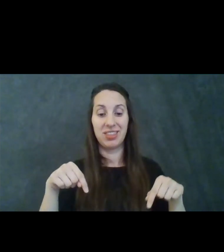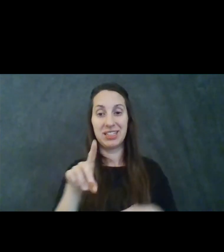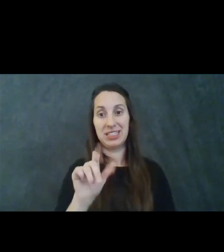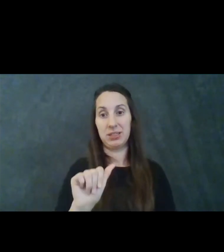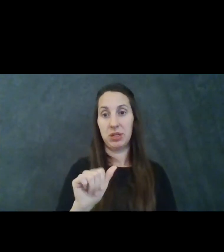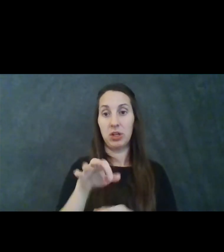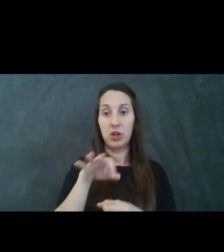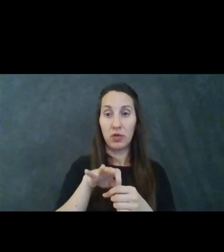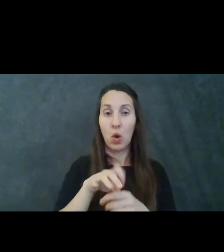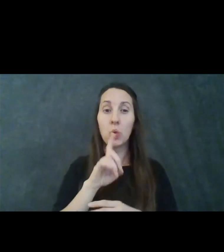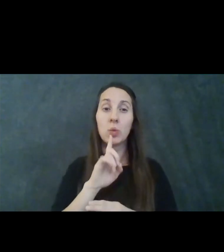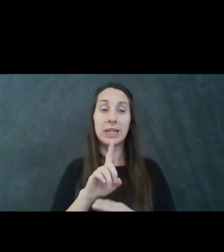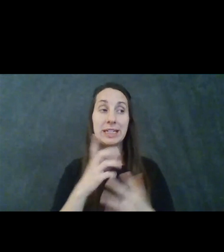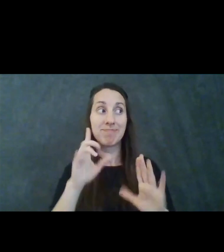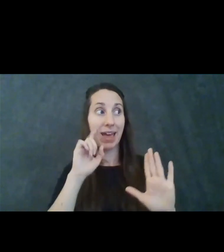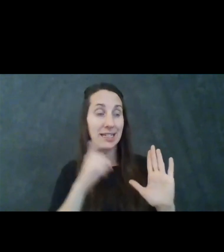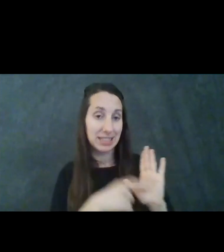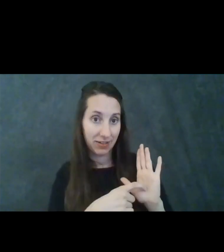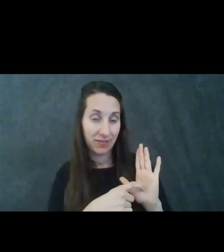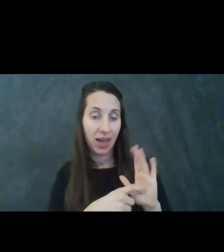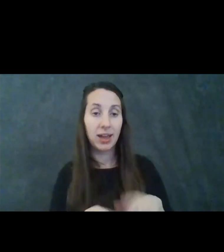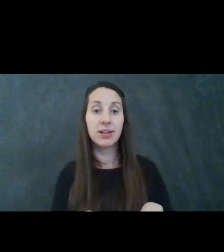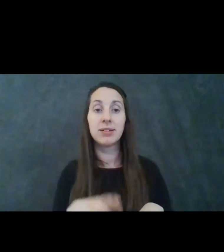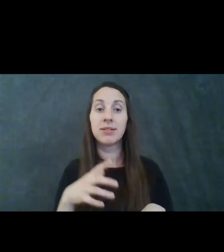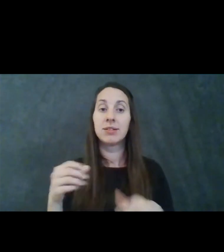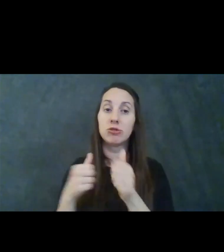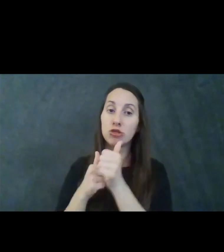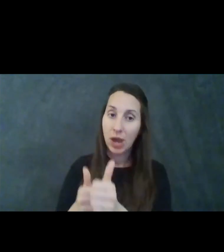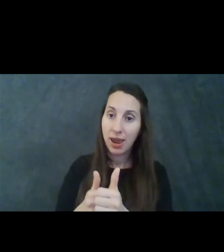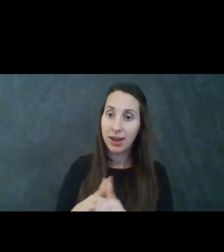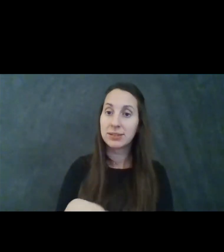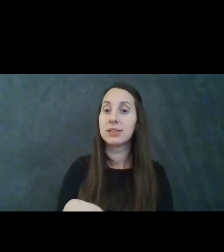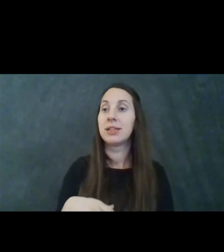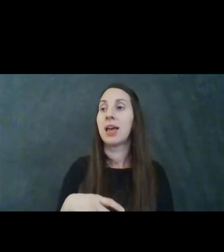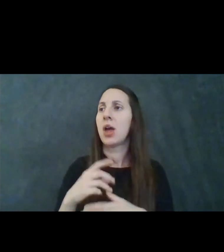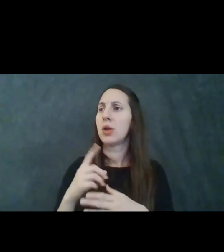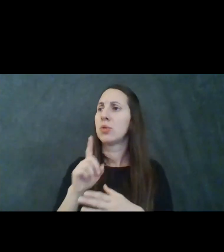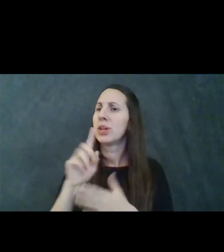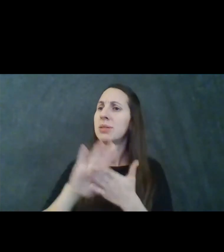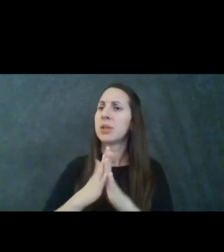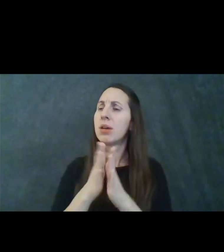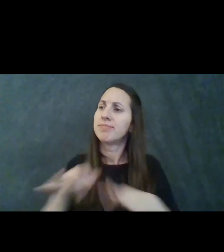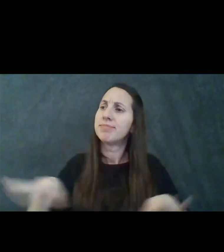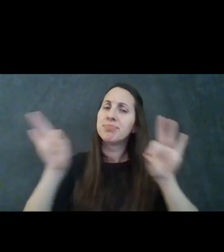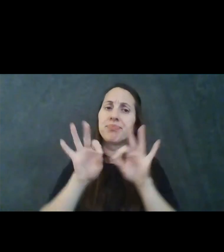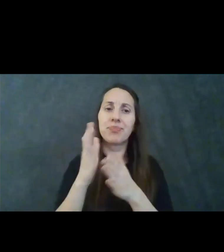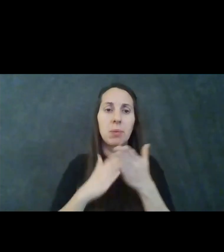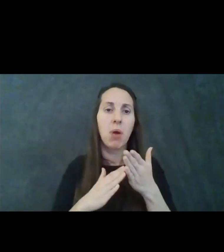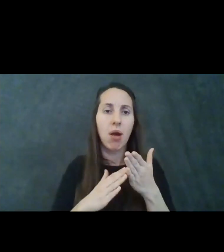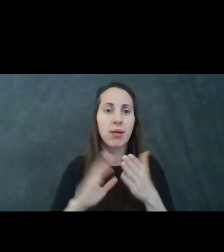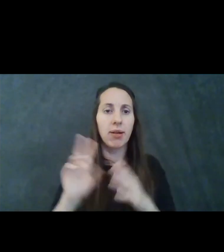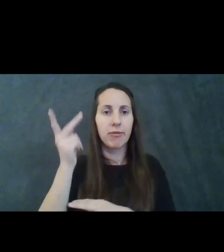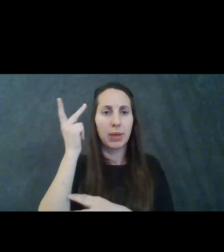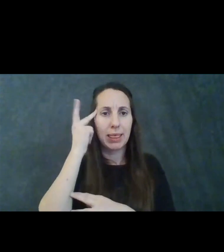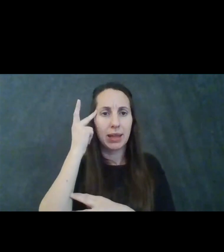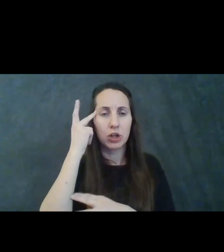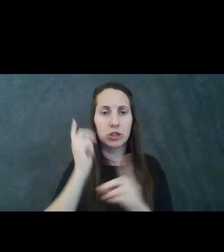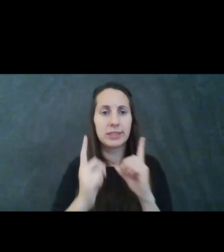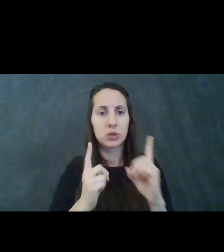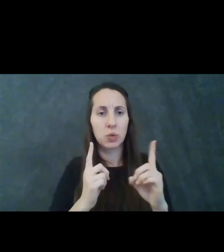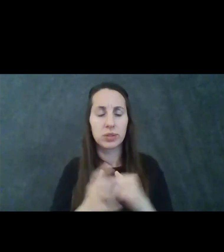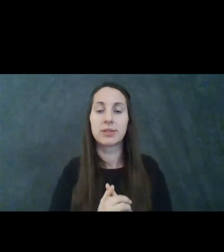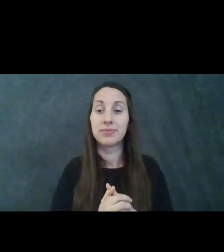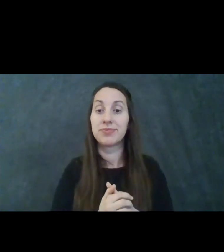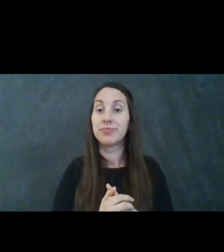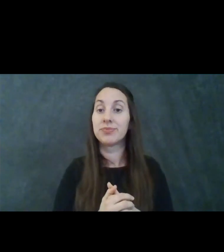is sought after, and really becomes an integral part of the whole political discourse. So I'll stop there. And